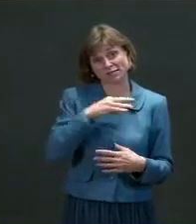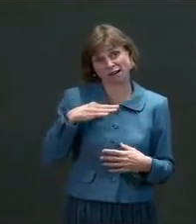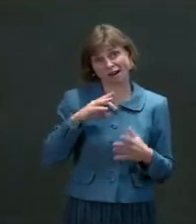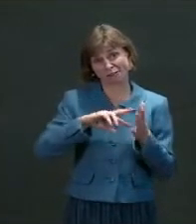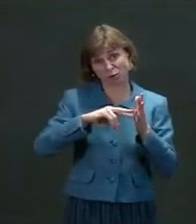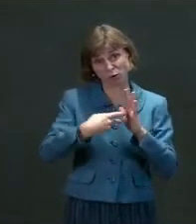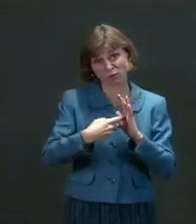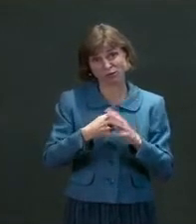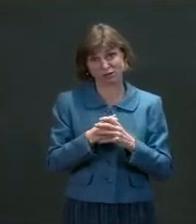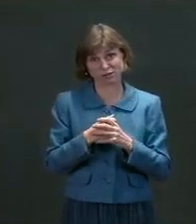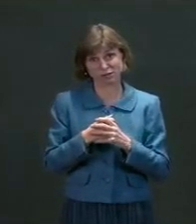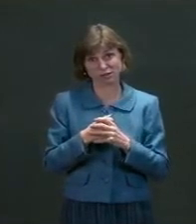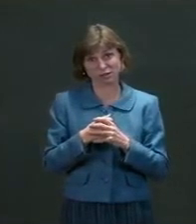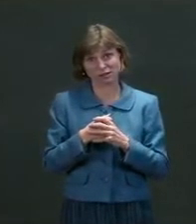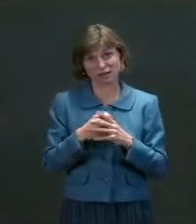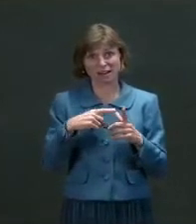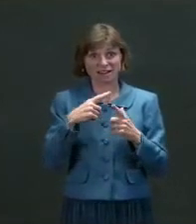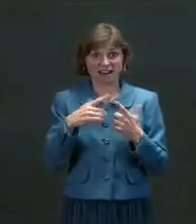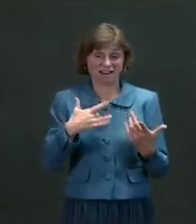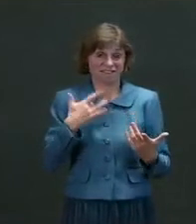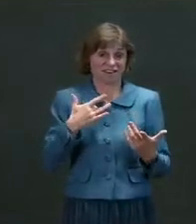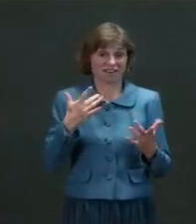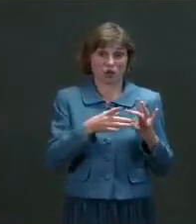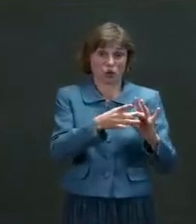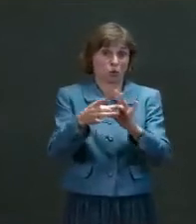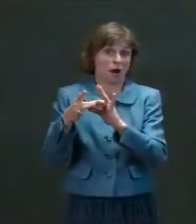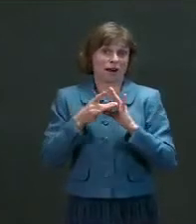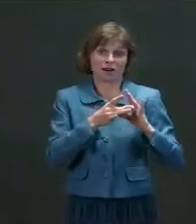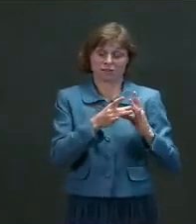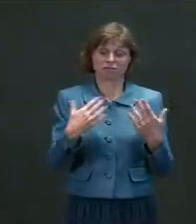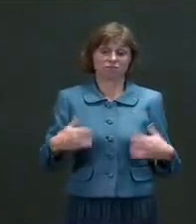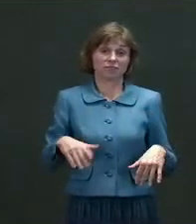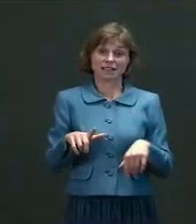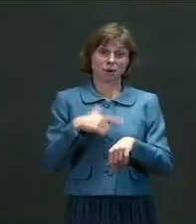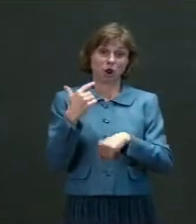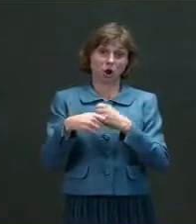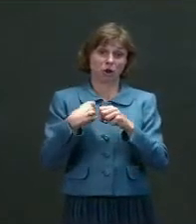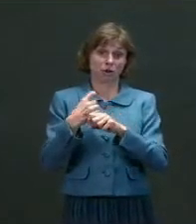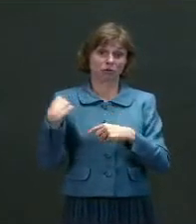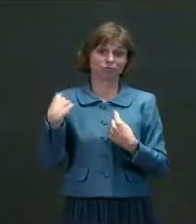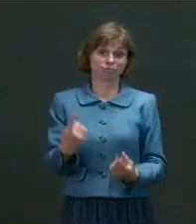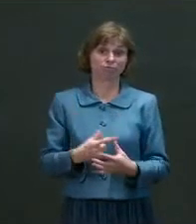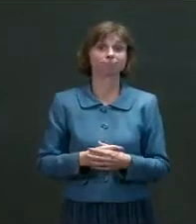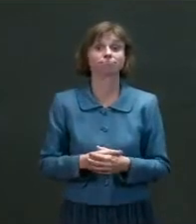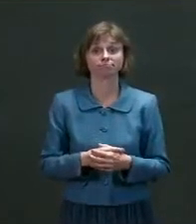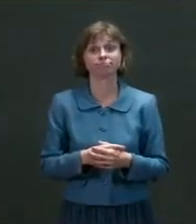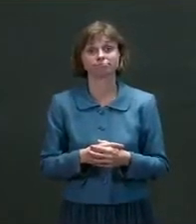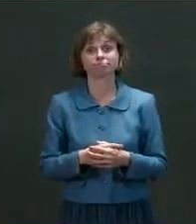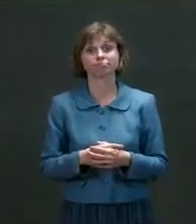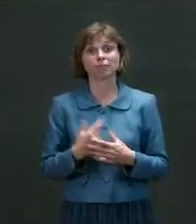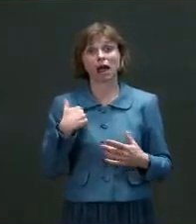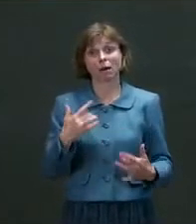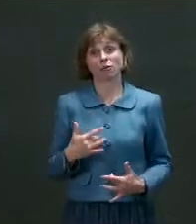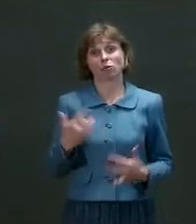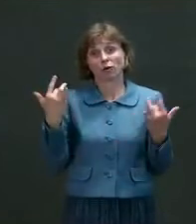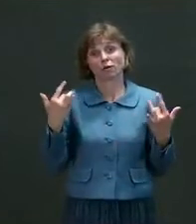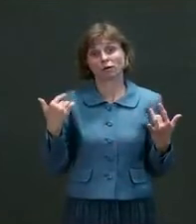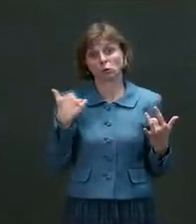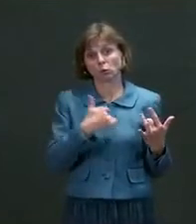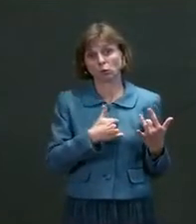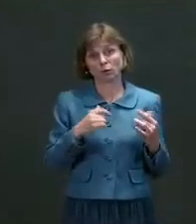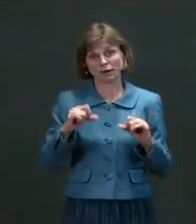And then feeling united. This has been a long year, and I'm just thrilled that we can give that unity